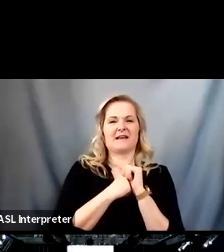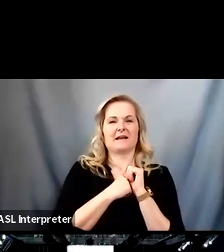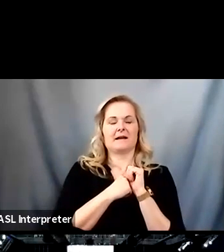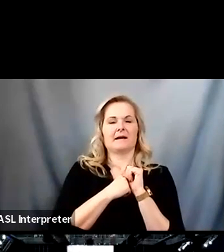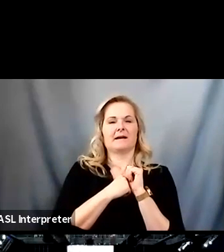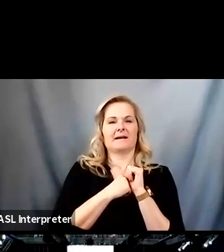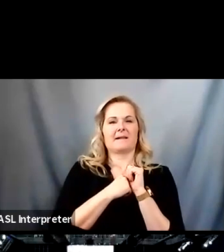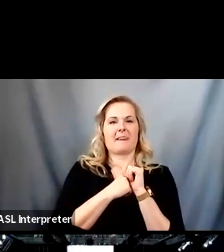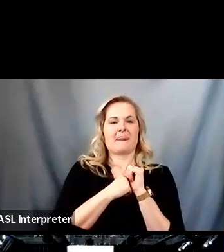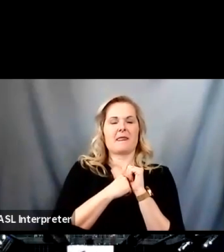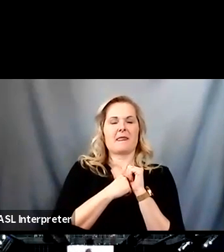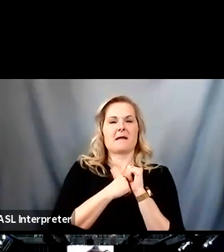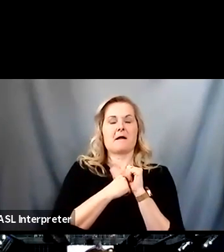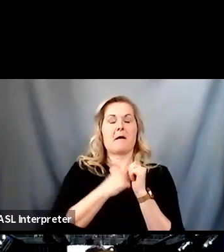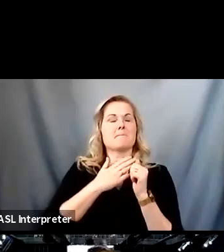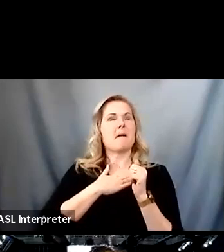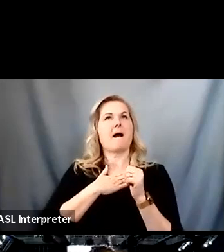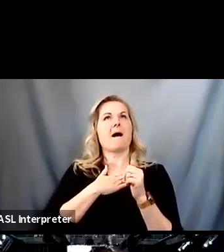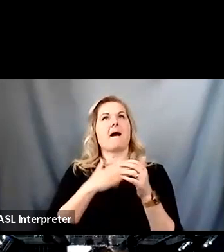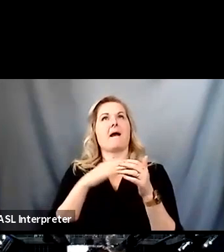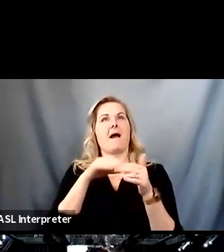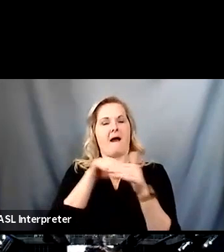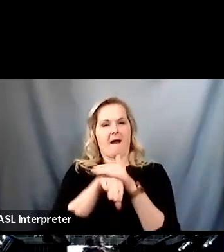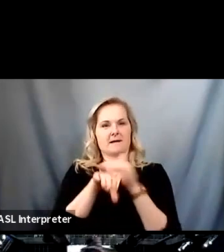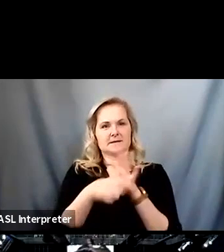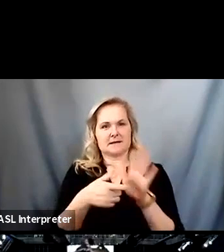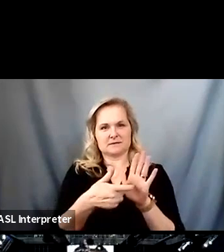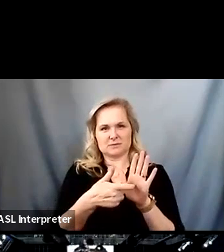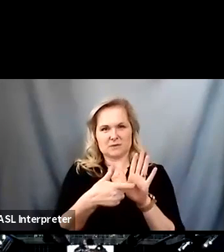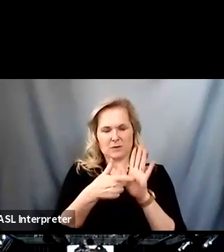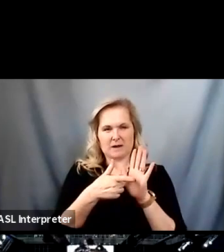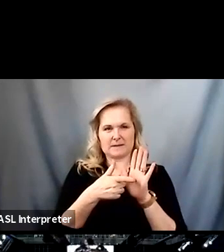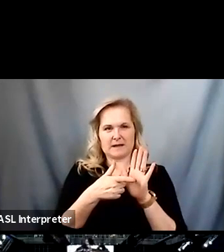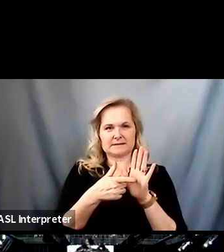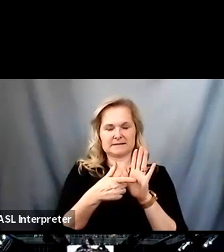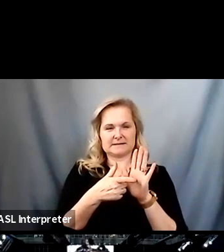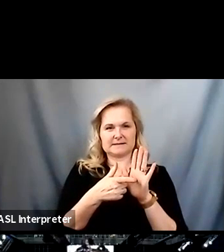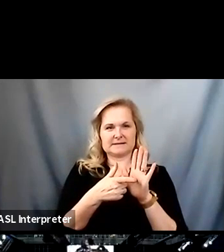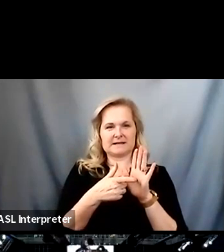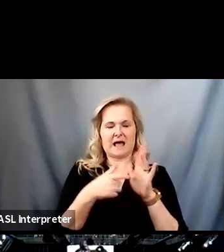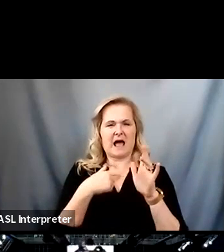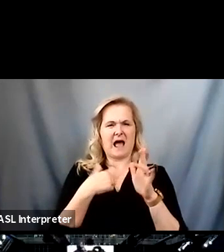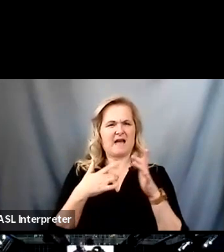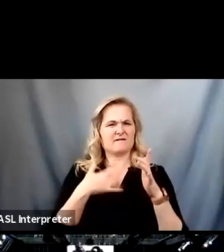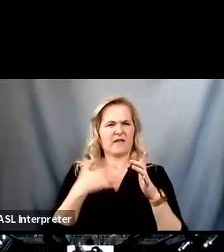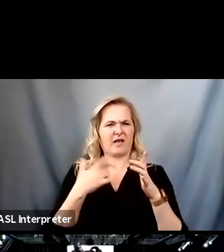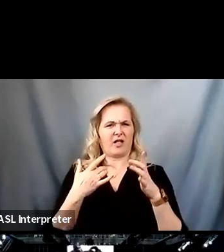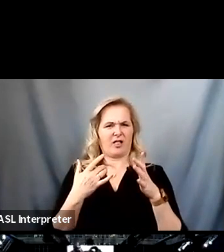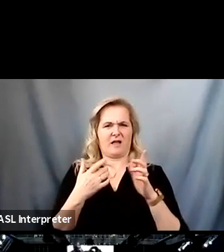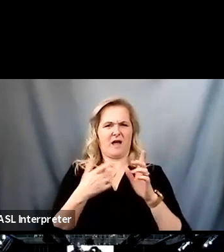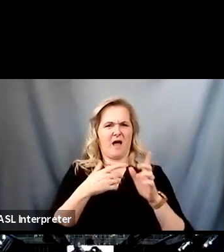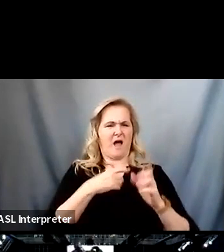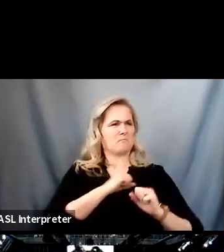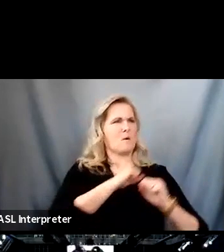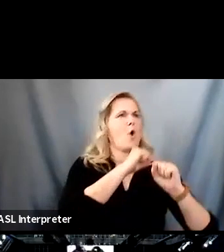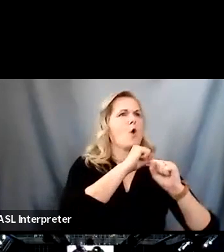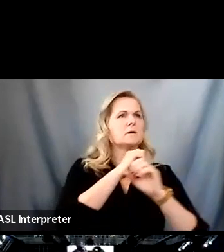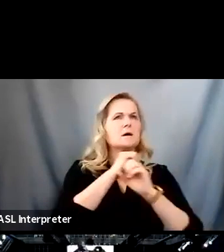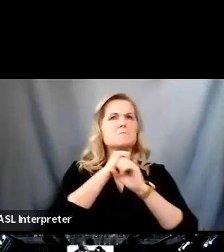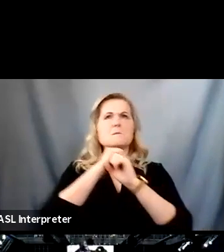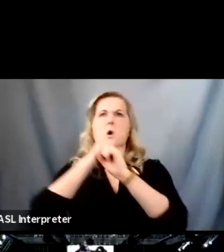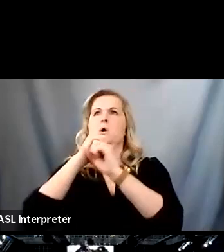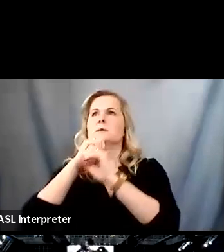And my access needs. I'm pulled in many directions these days, and maybe this is also my